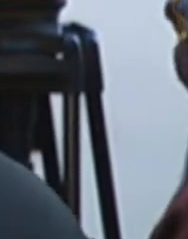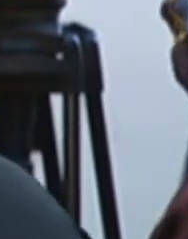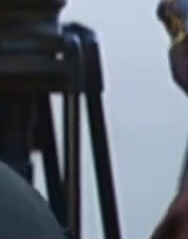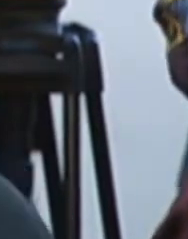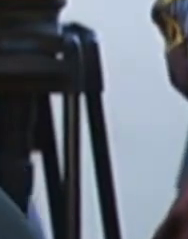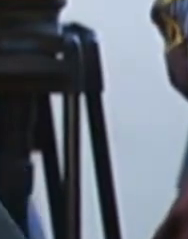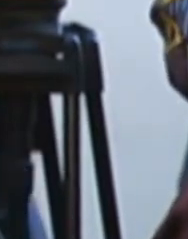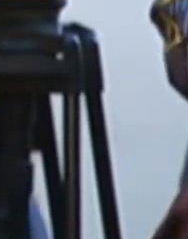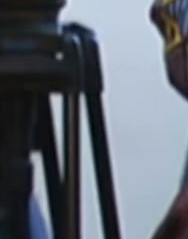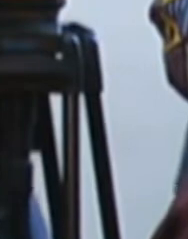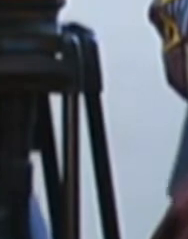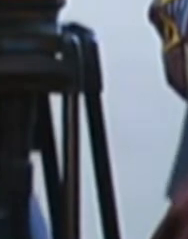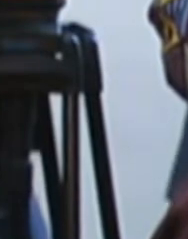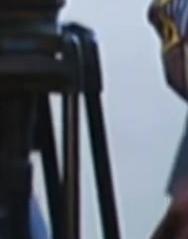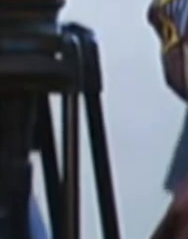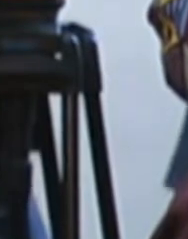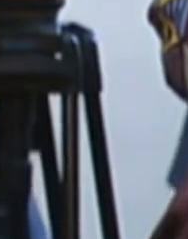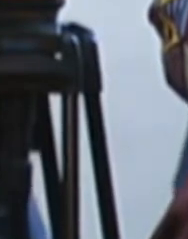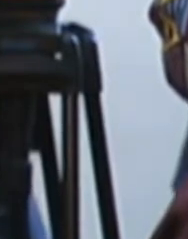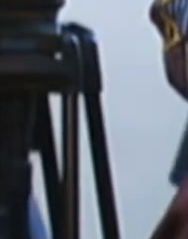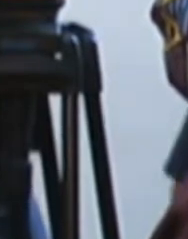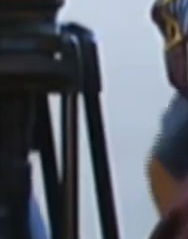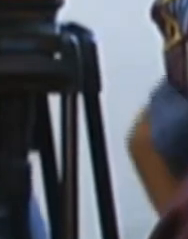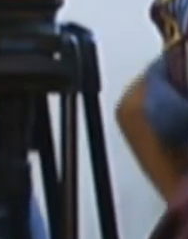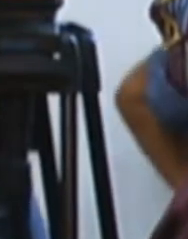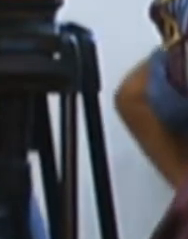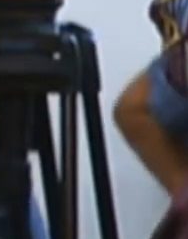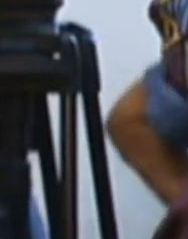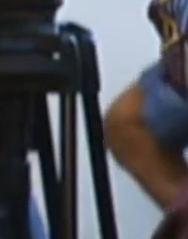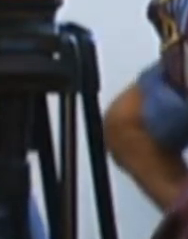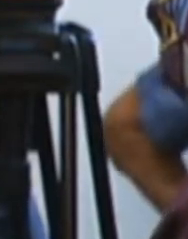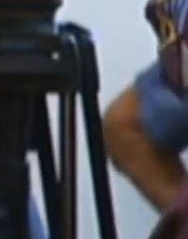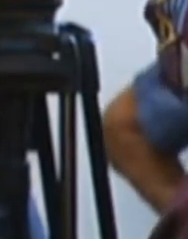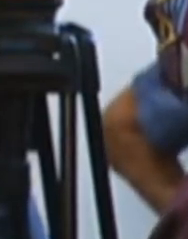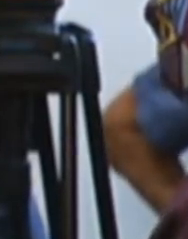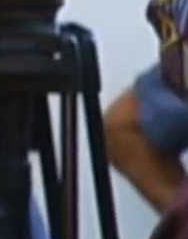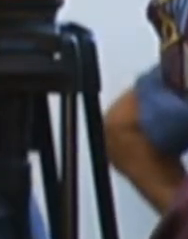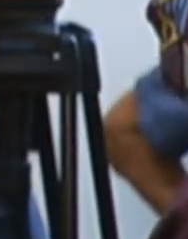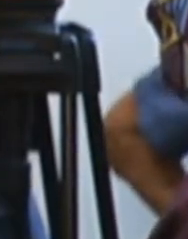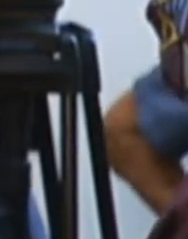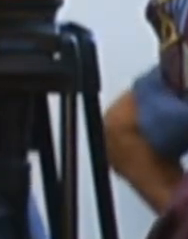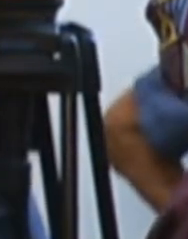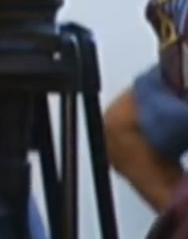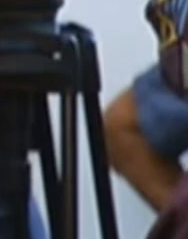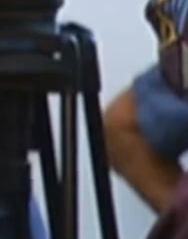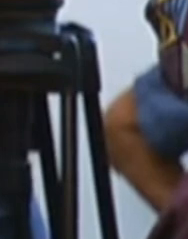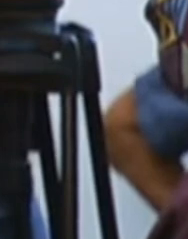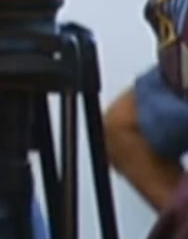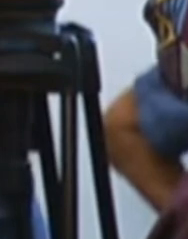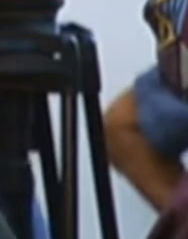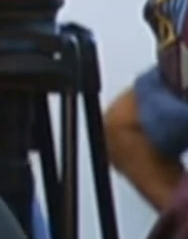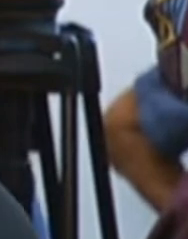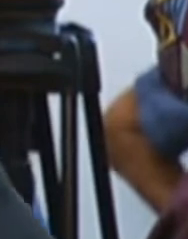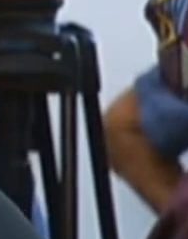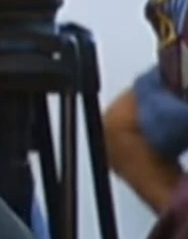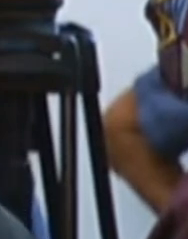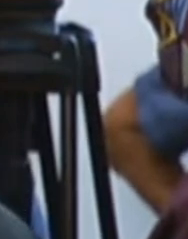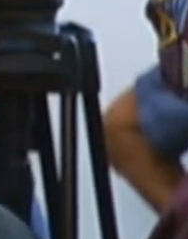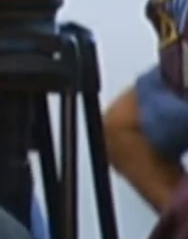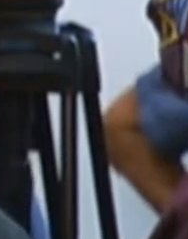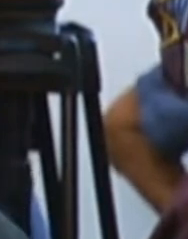the veracity of the address, whether he indeed stays at that address. That was never done.